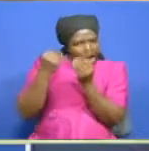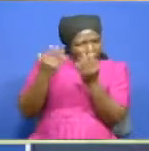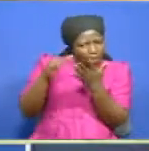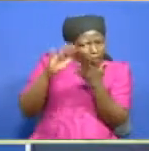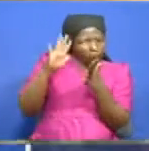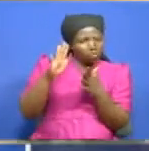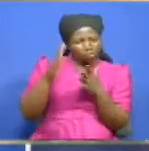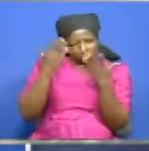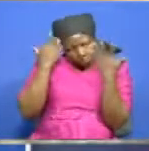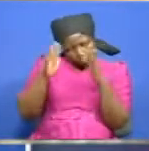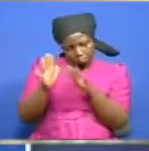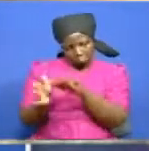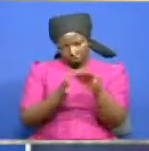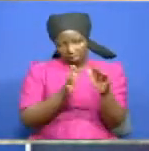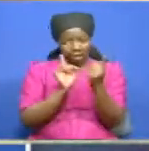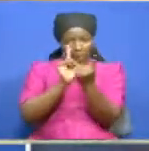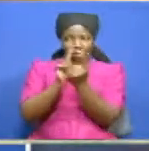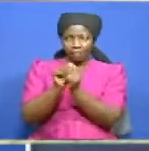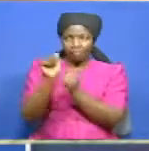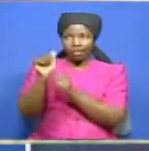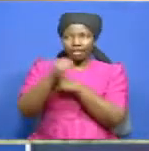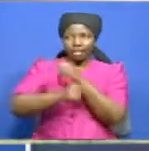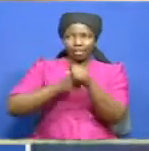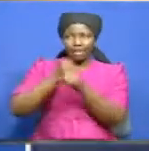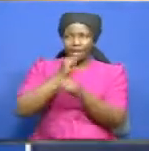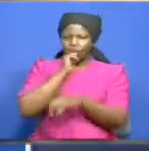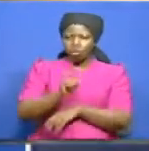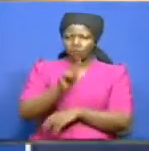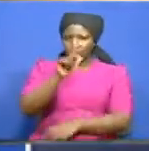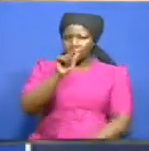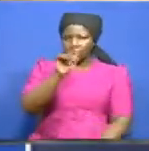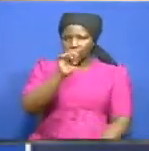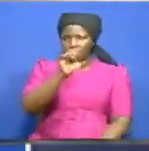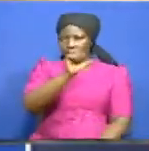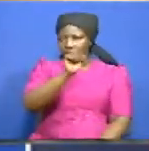Meet 15-year-old Tessie, not her real name.